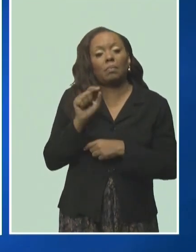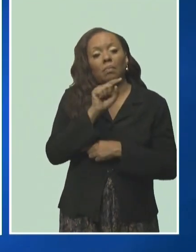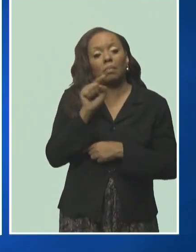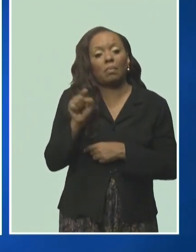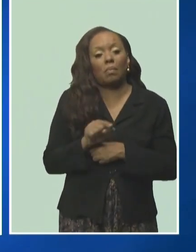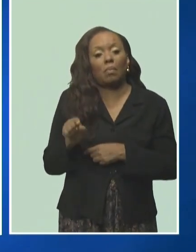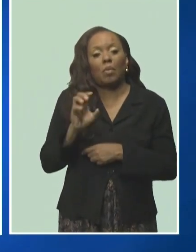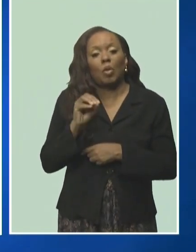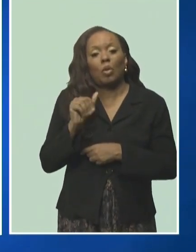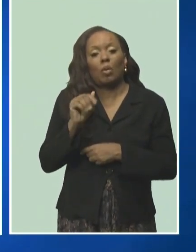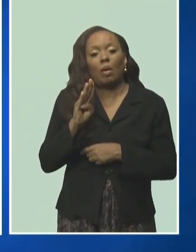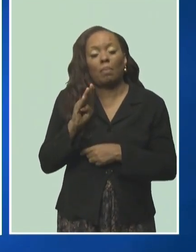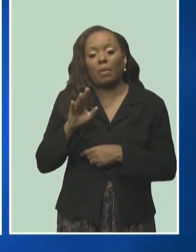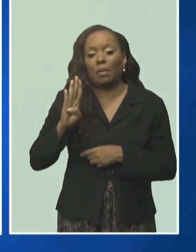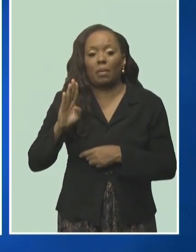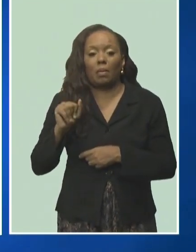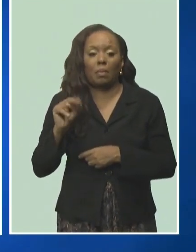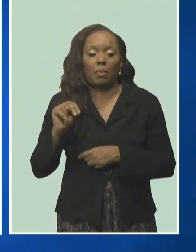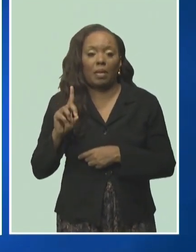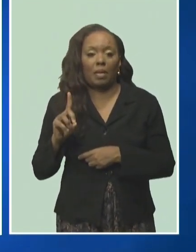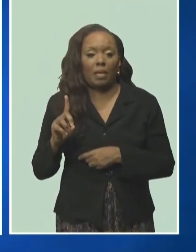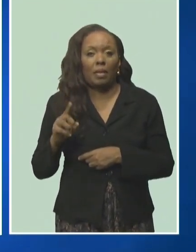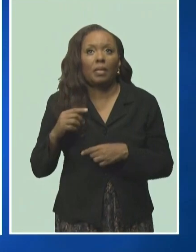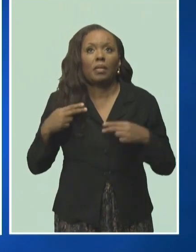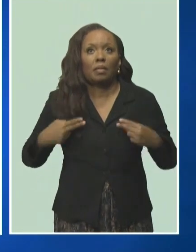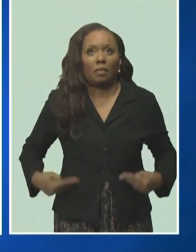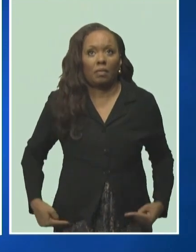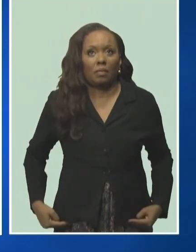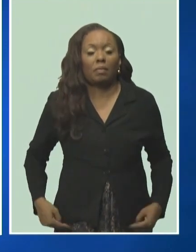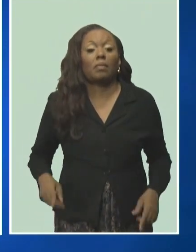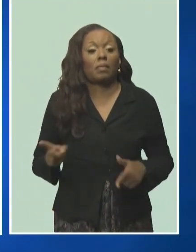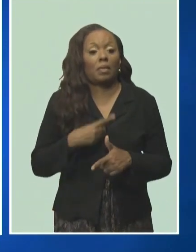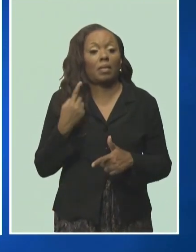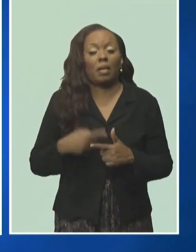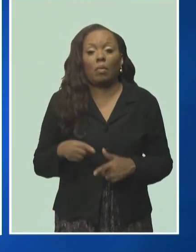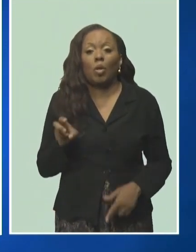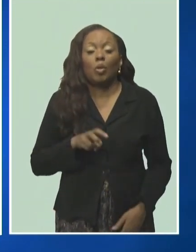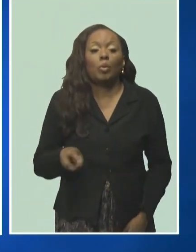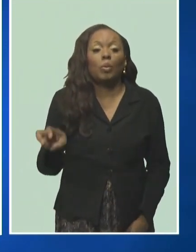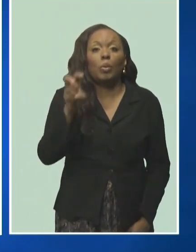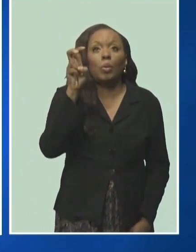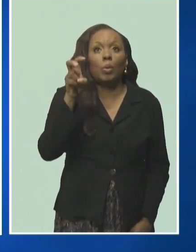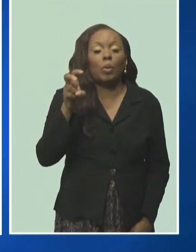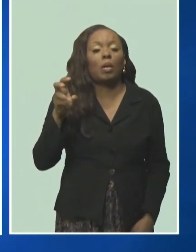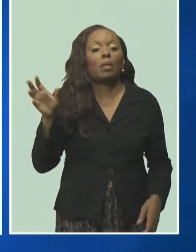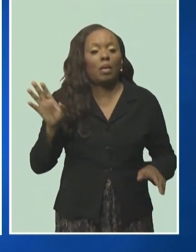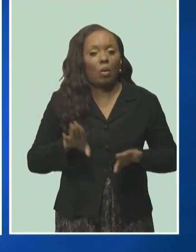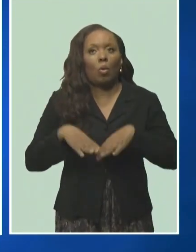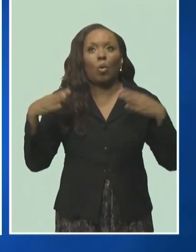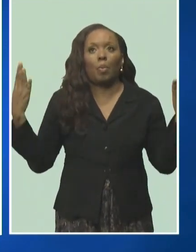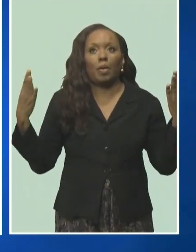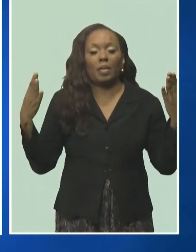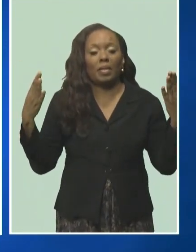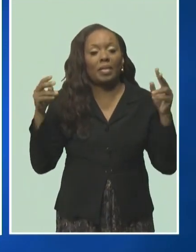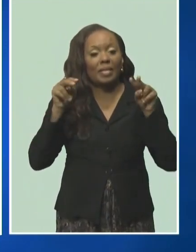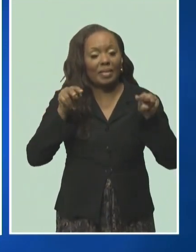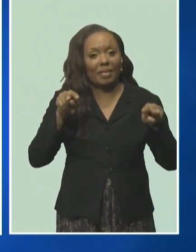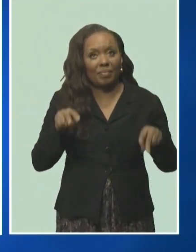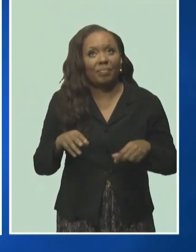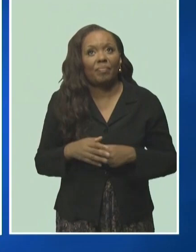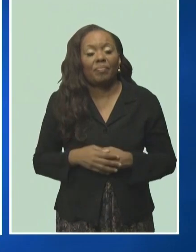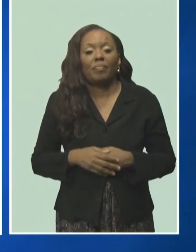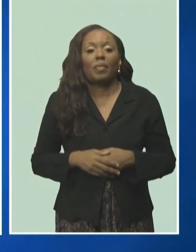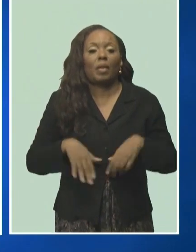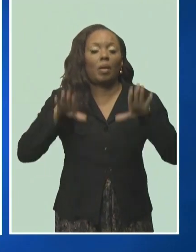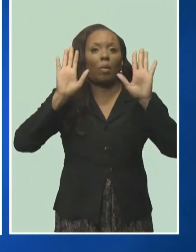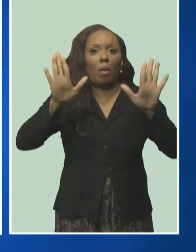in uniform. And then the official party will take a tour of the space, and then it will be open to the public. And that actually will be a